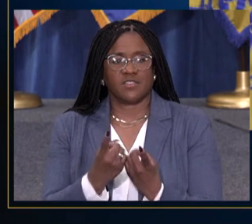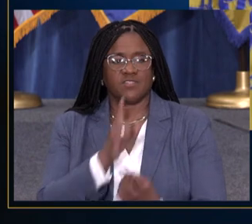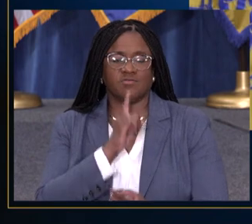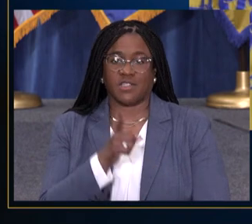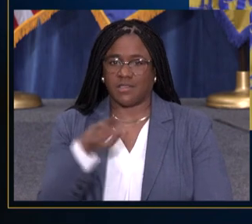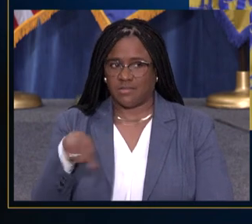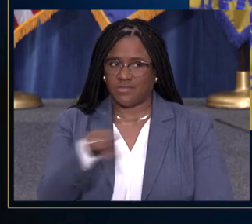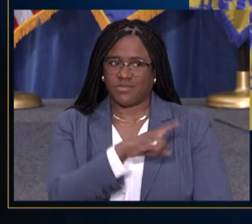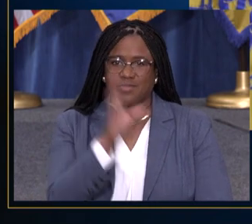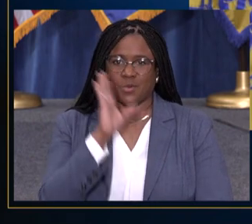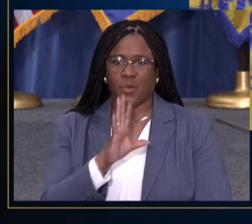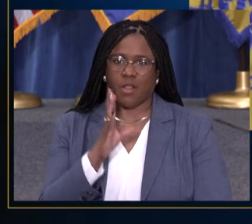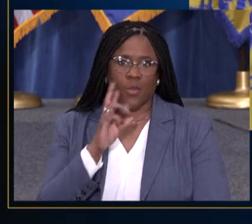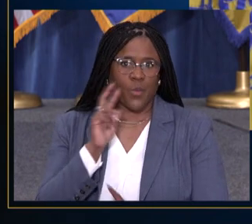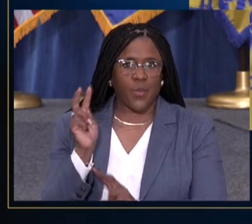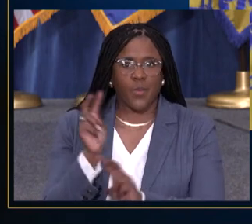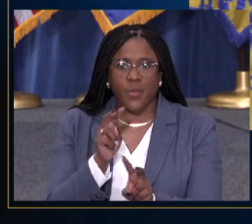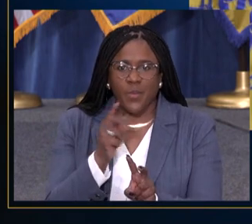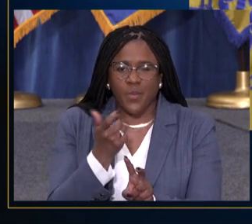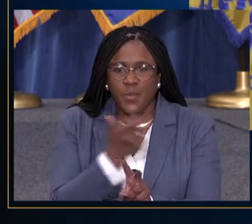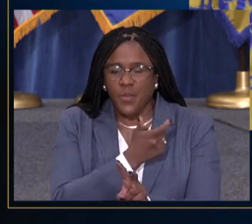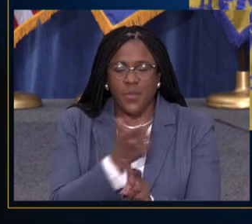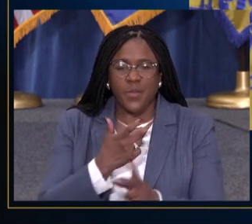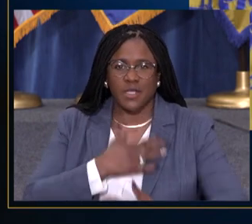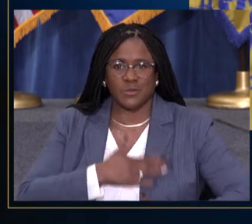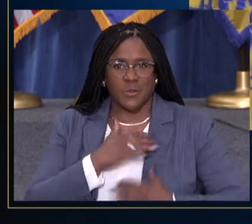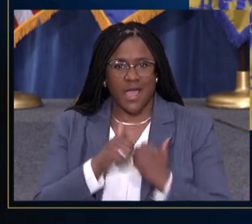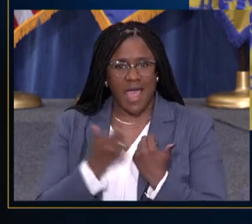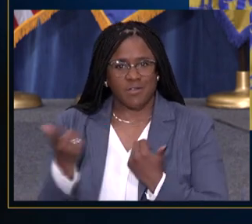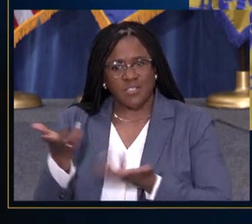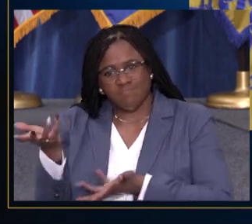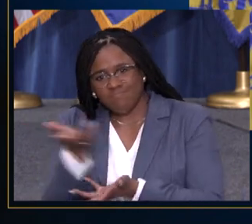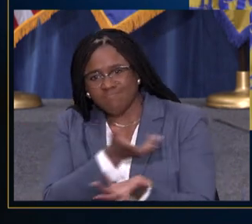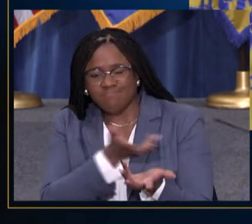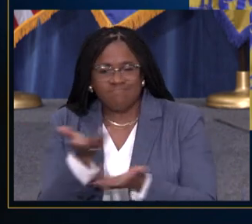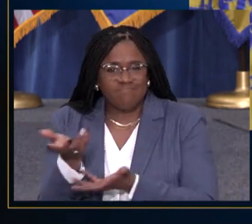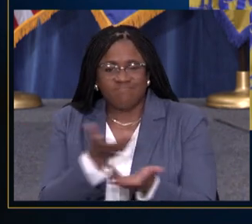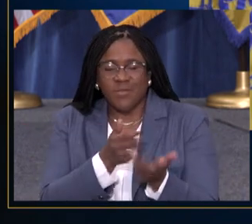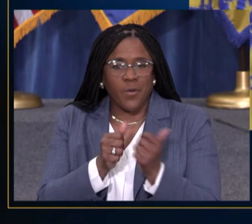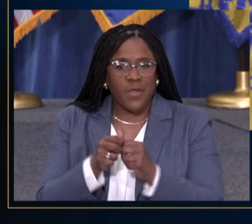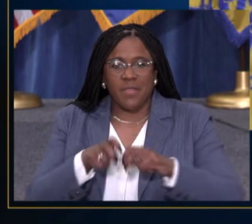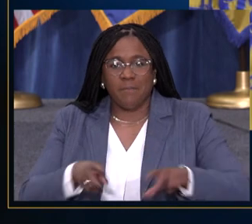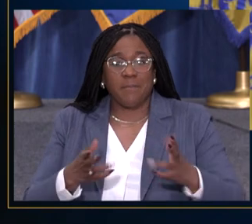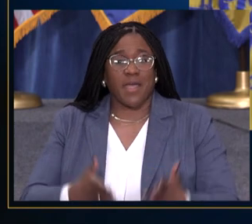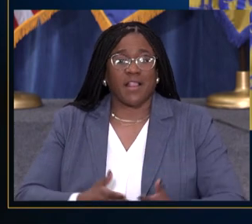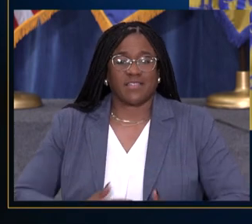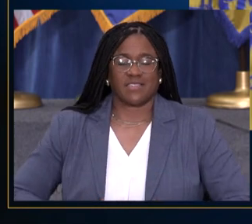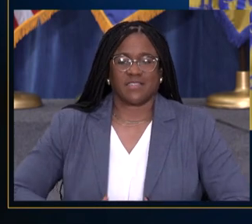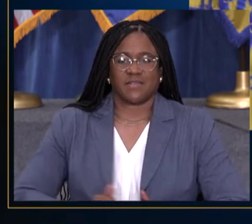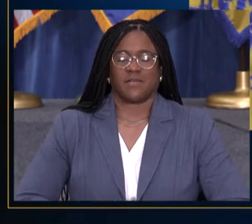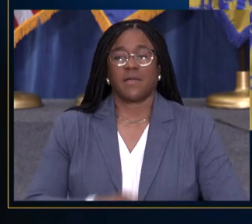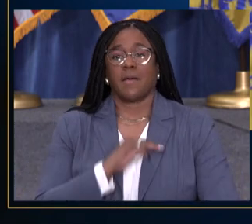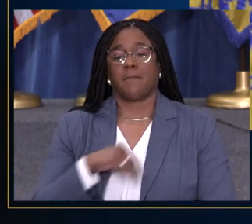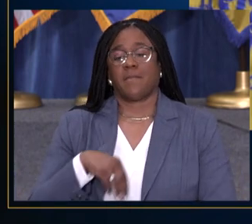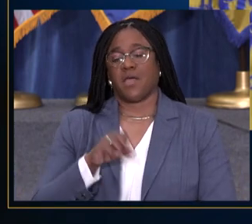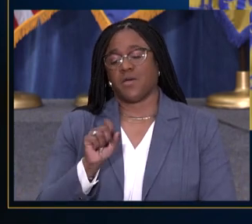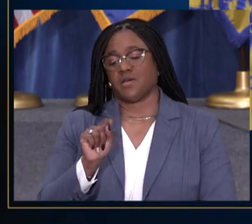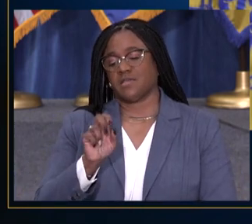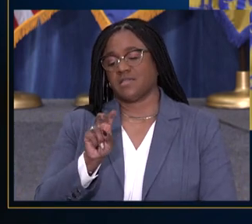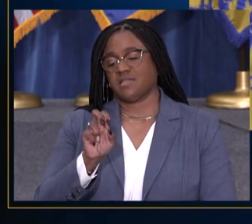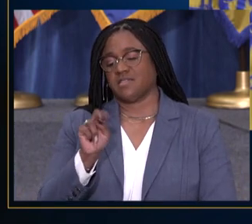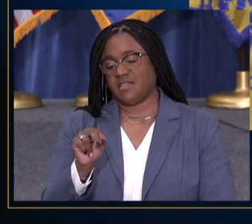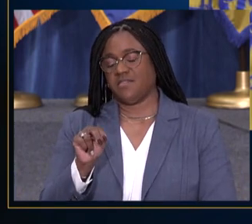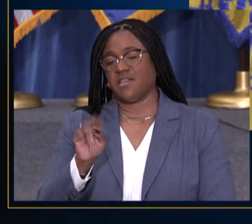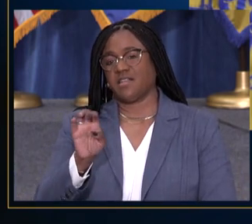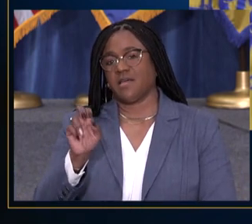going to enjoy how she engages our incredible panelists. We have Mayor Stephen Benjamin, Senior Advisor